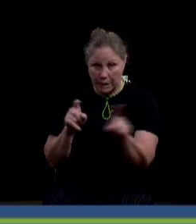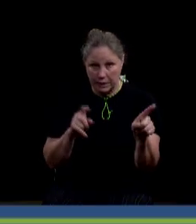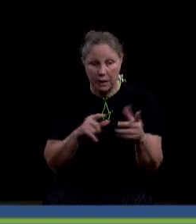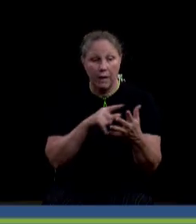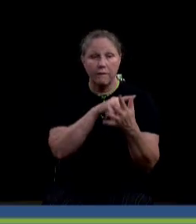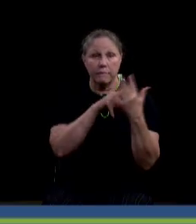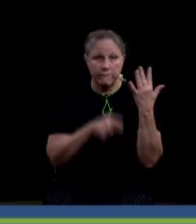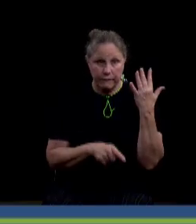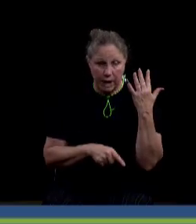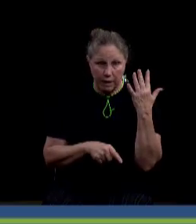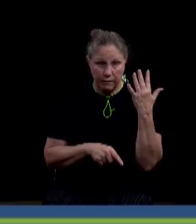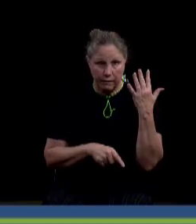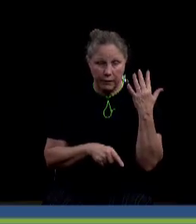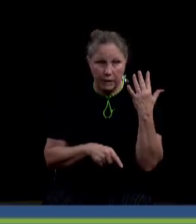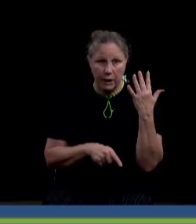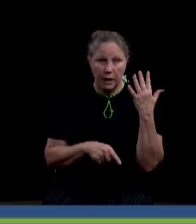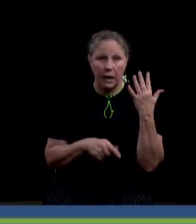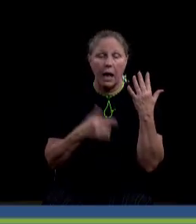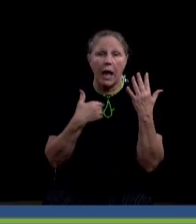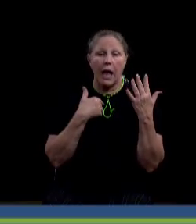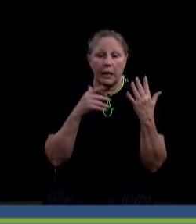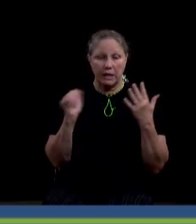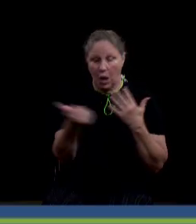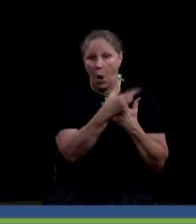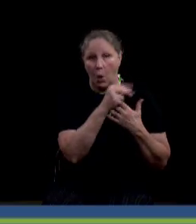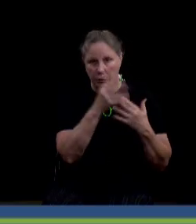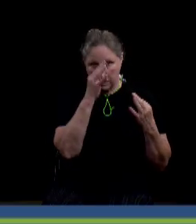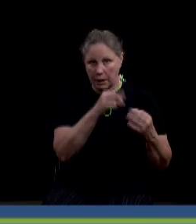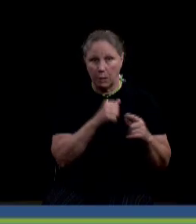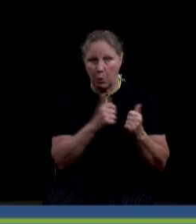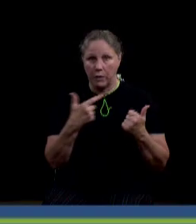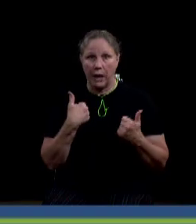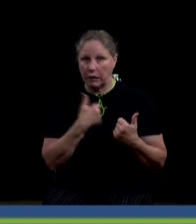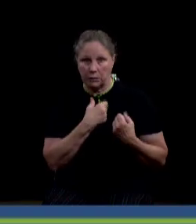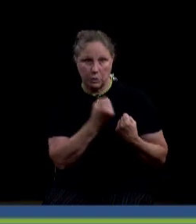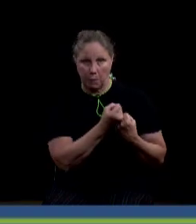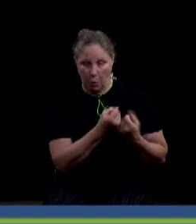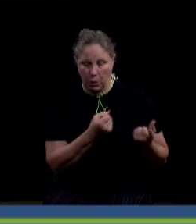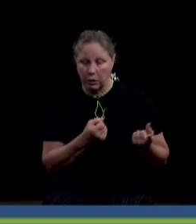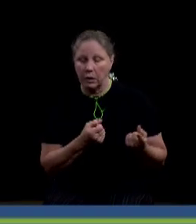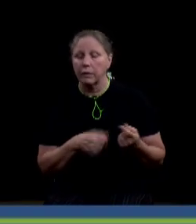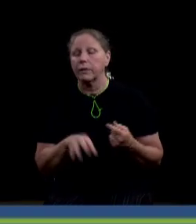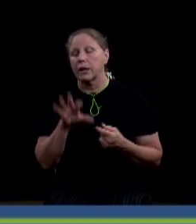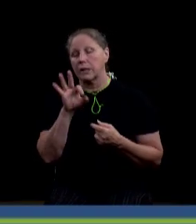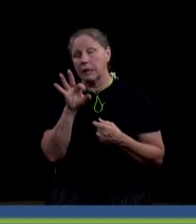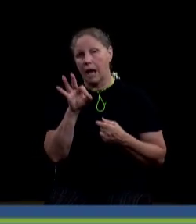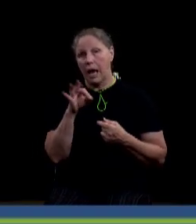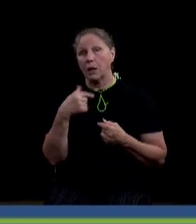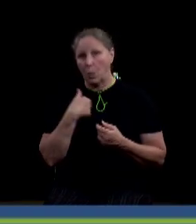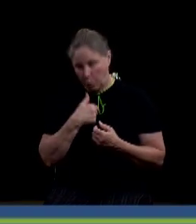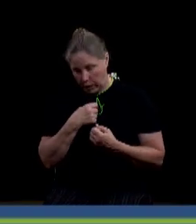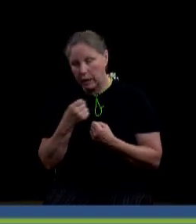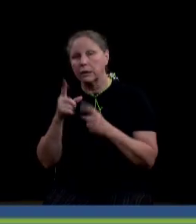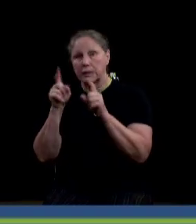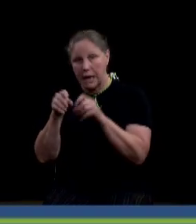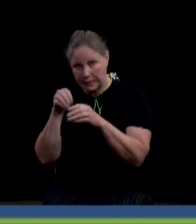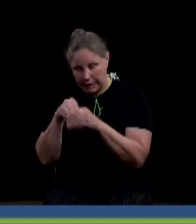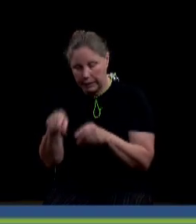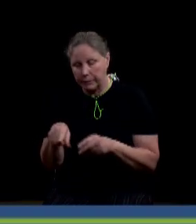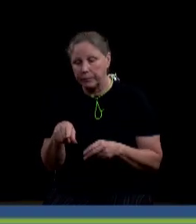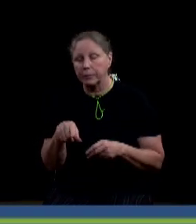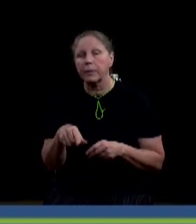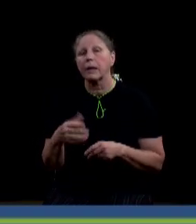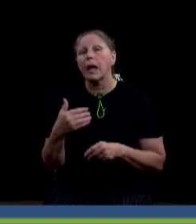on their own without support of the public health district. 9 of those we facilitated testing We had approximately 1,700 tests done. There were